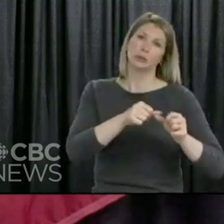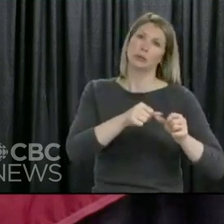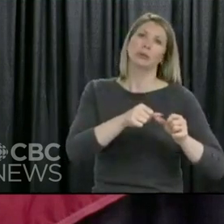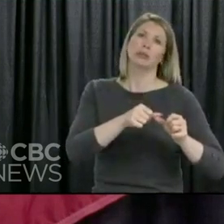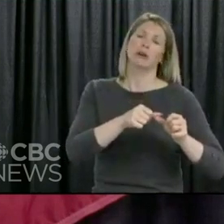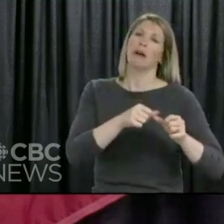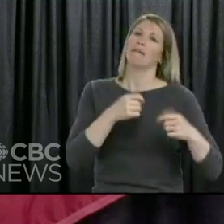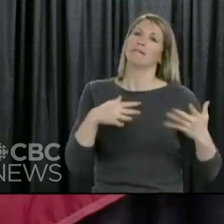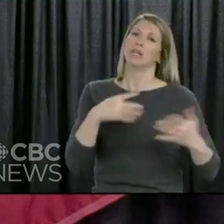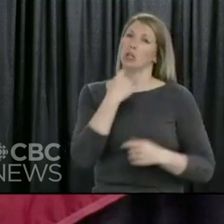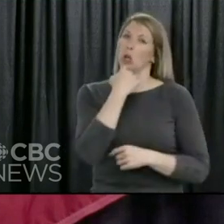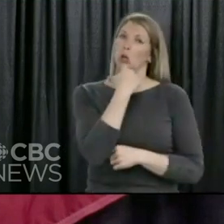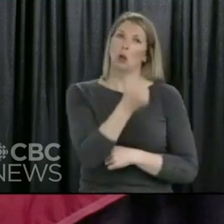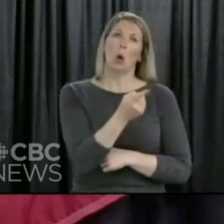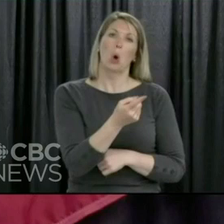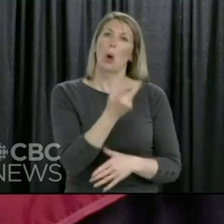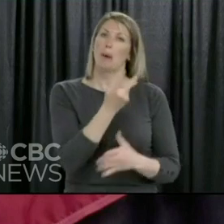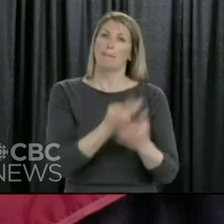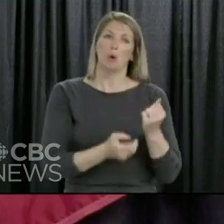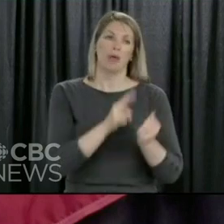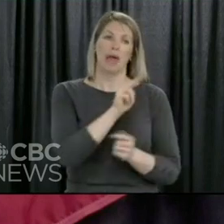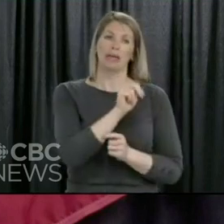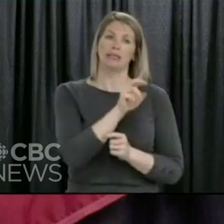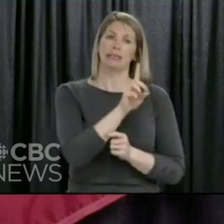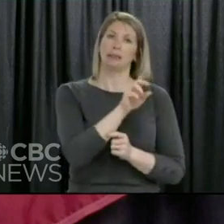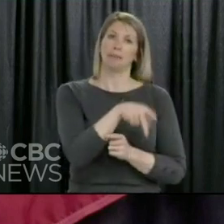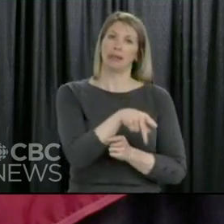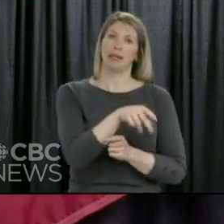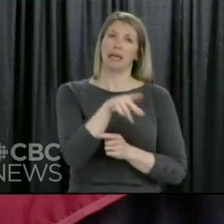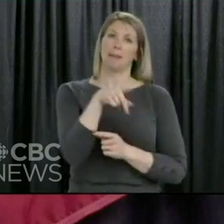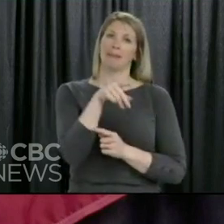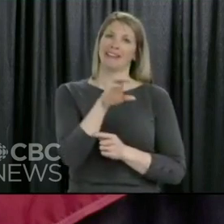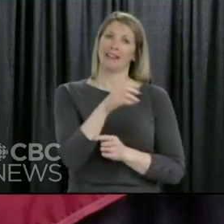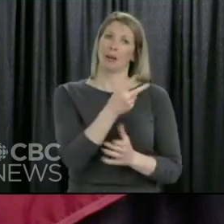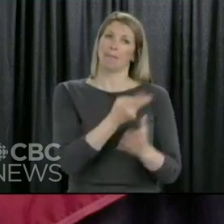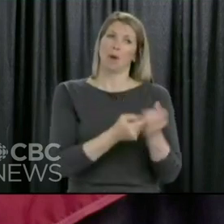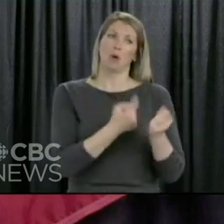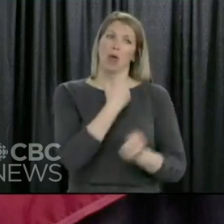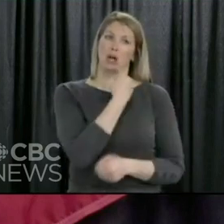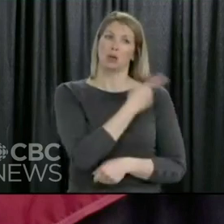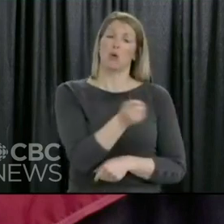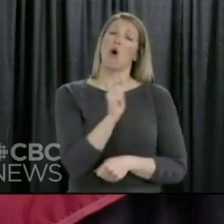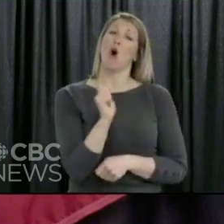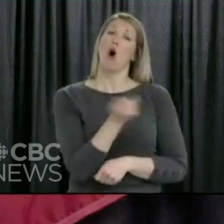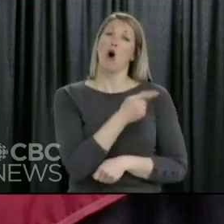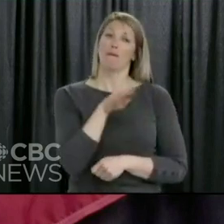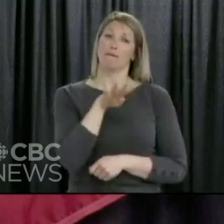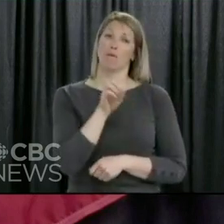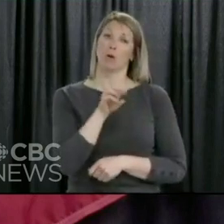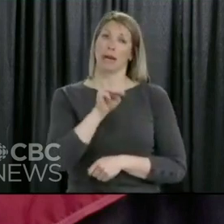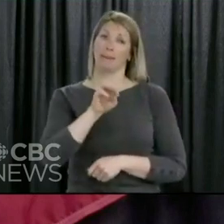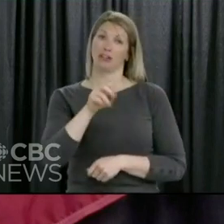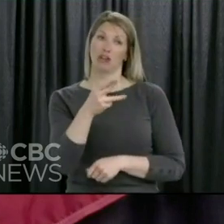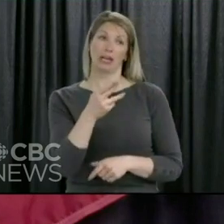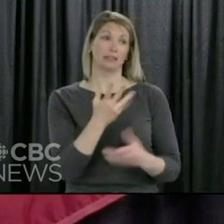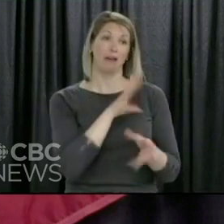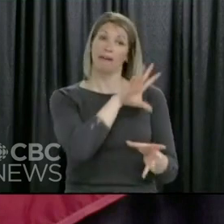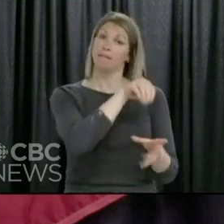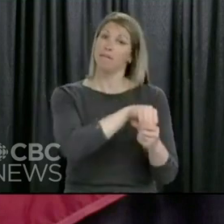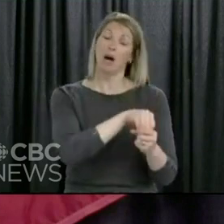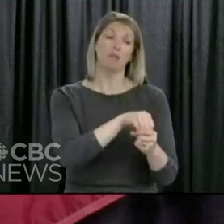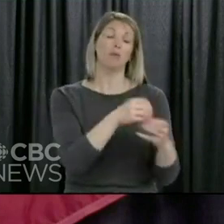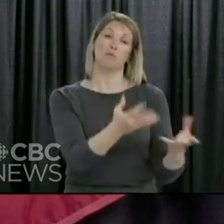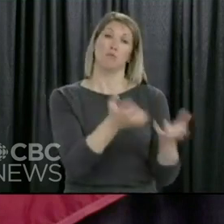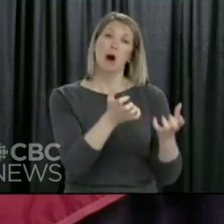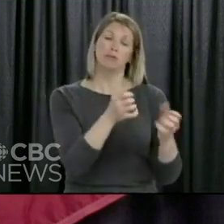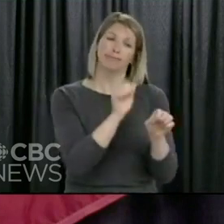leaders right now, that all 40 MHAs within our province, I think, would play a role, but an all-party committee and a